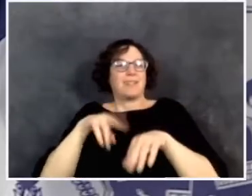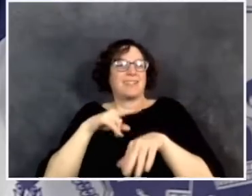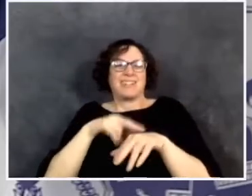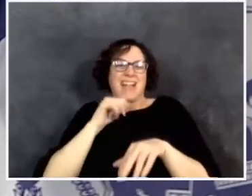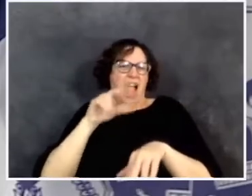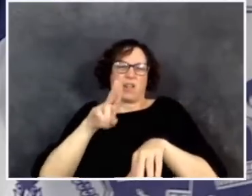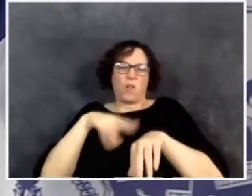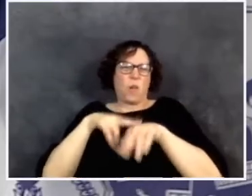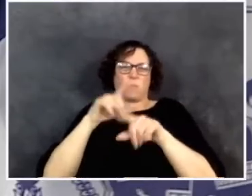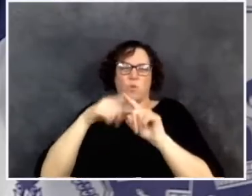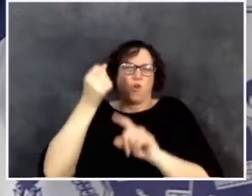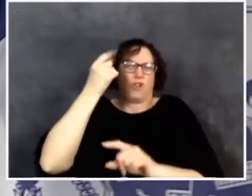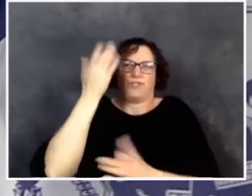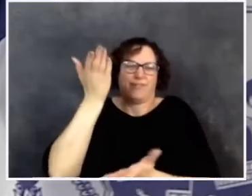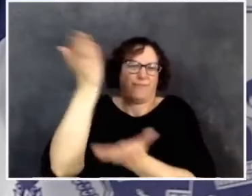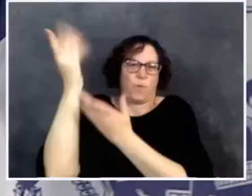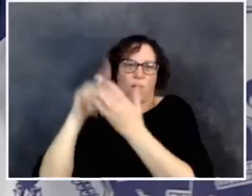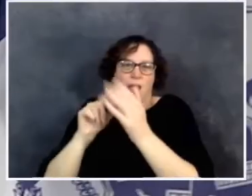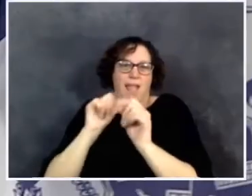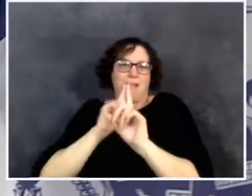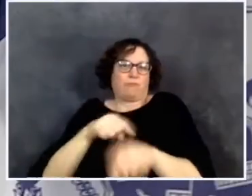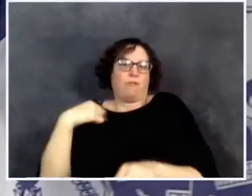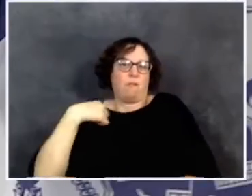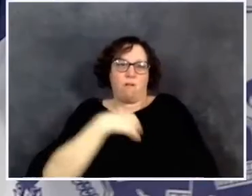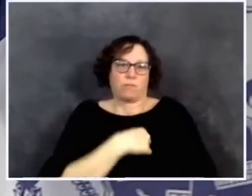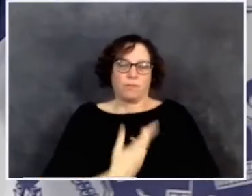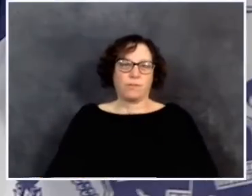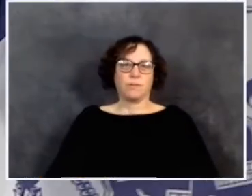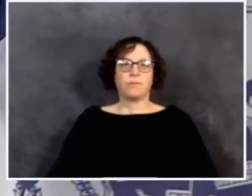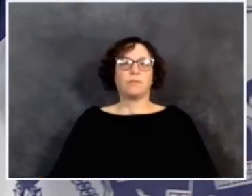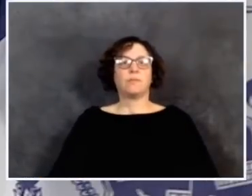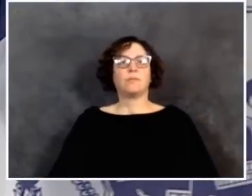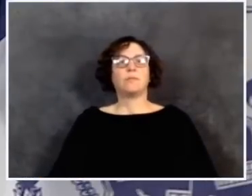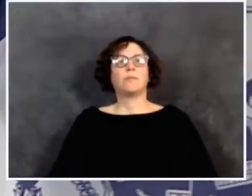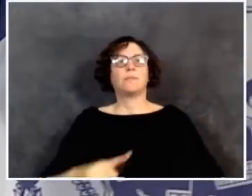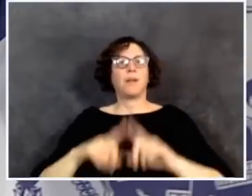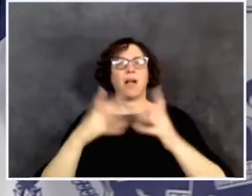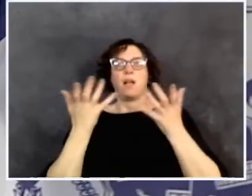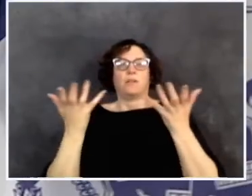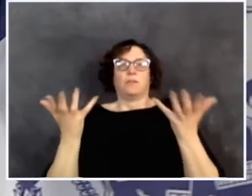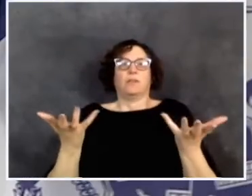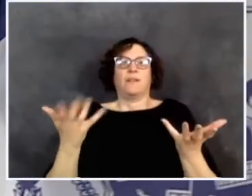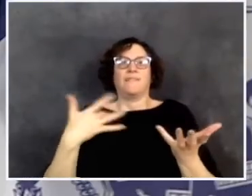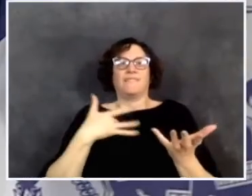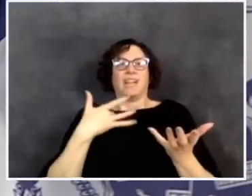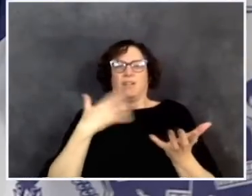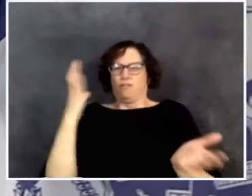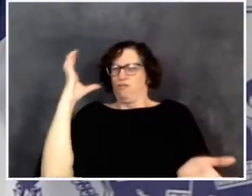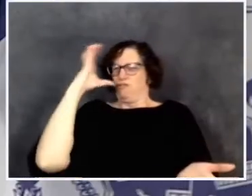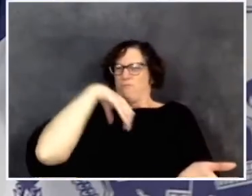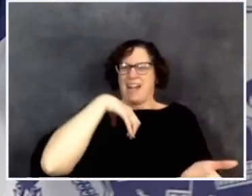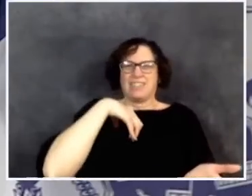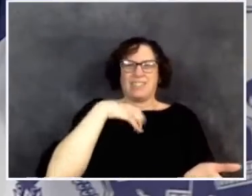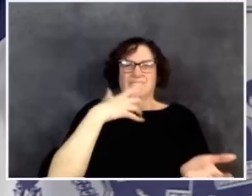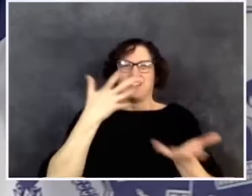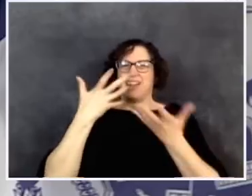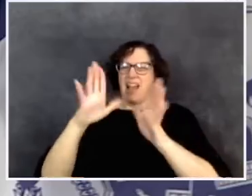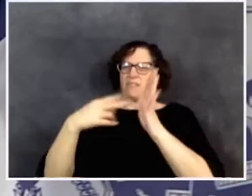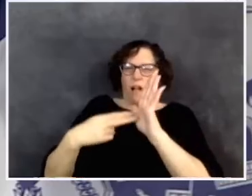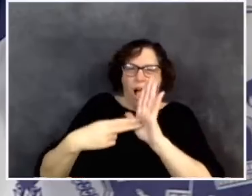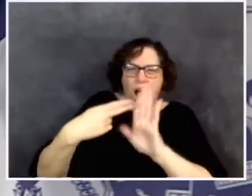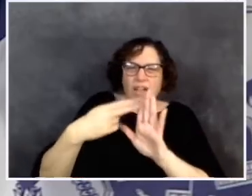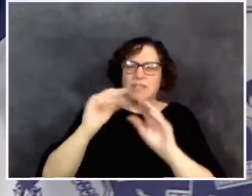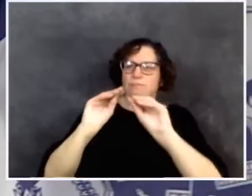me is, I put the clearest need on the table, made